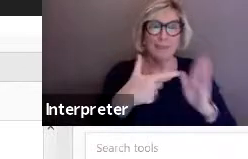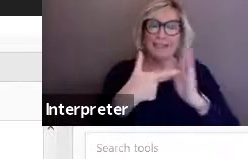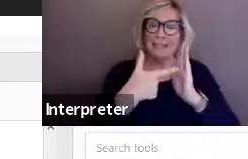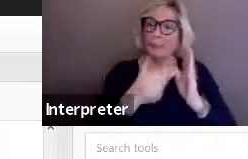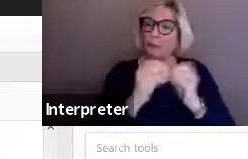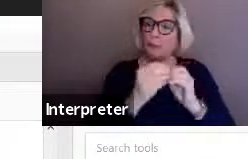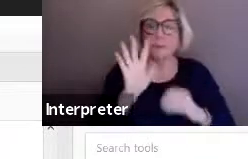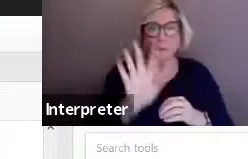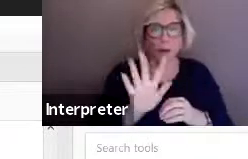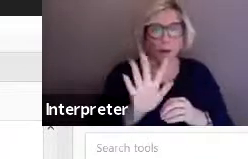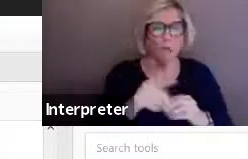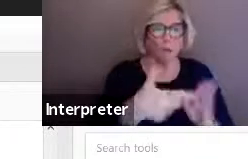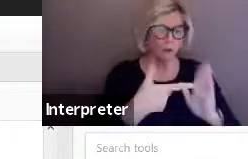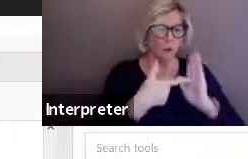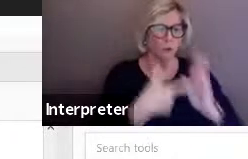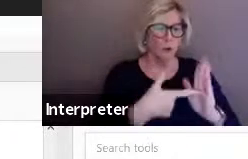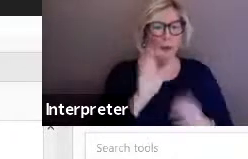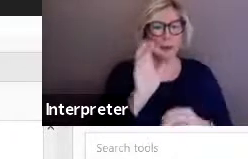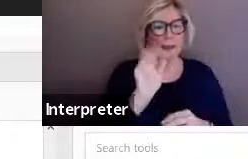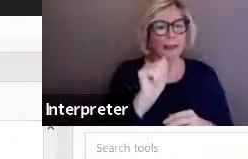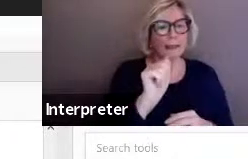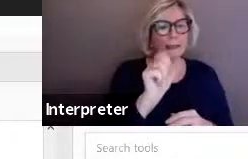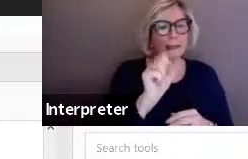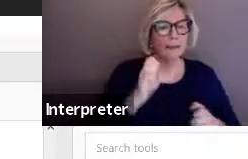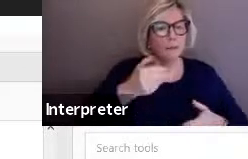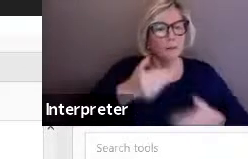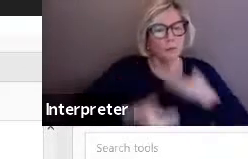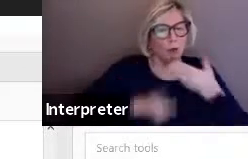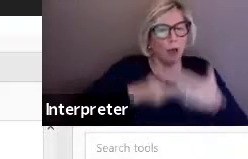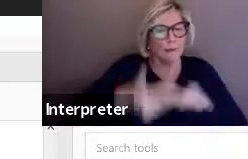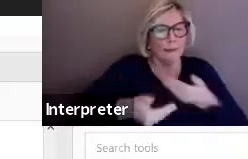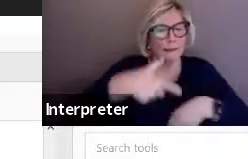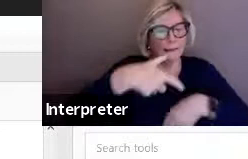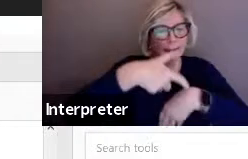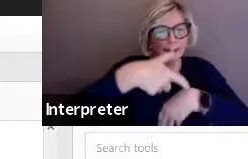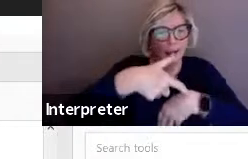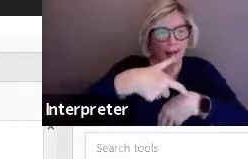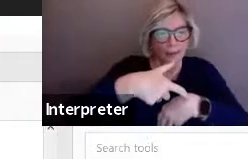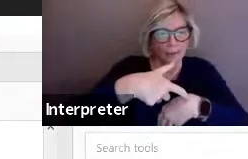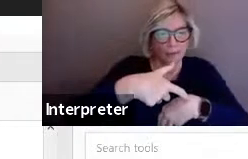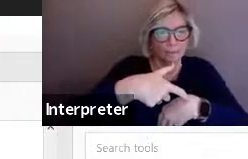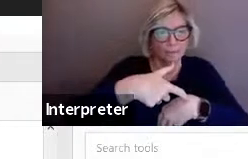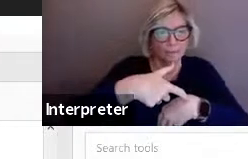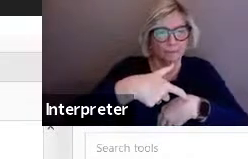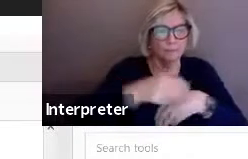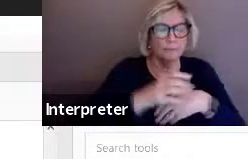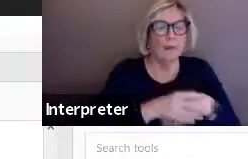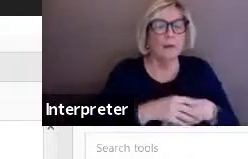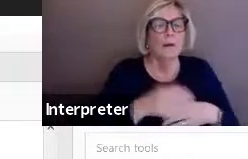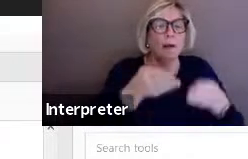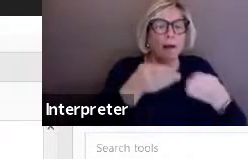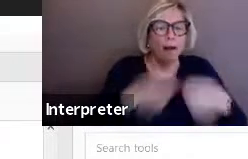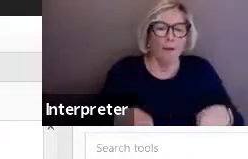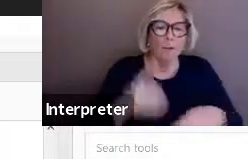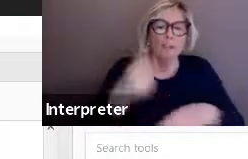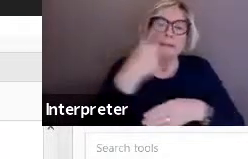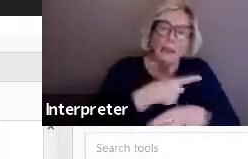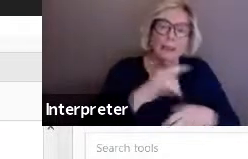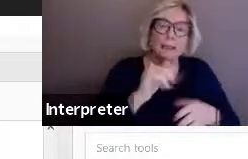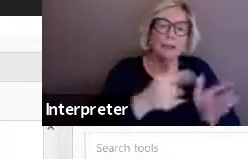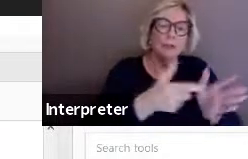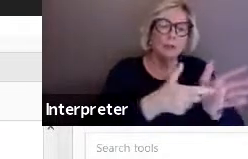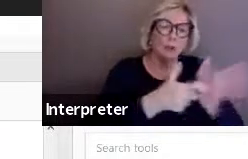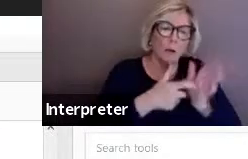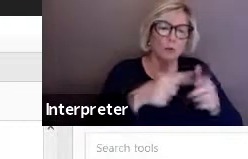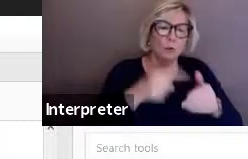5, this shows the case processing time lines, the average days for processing of a